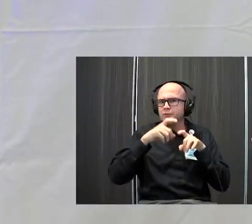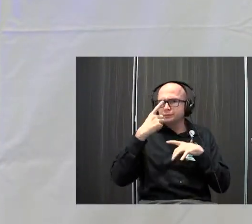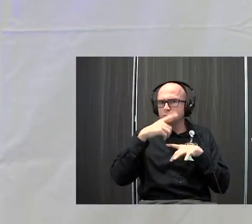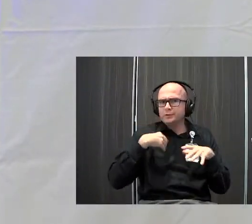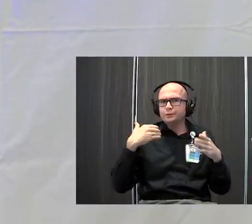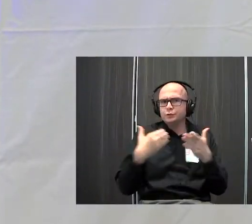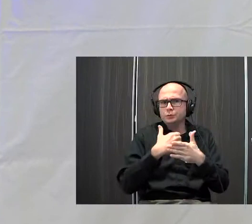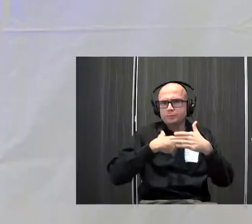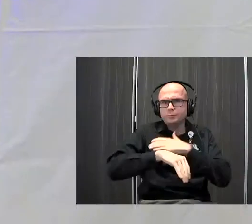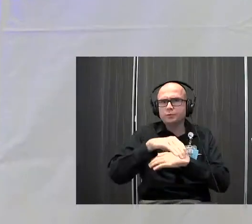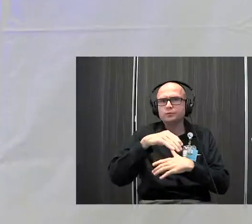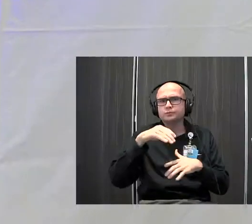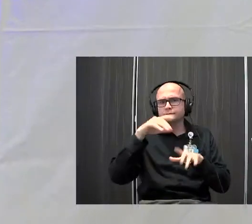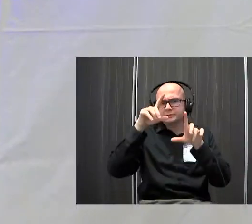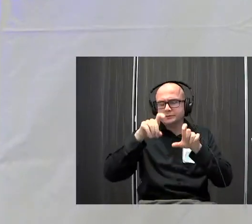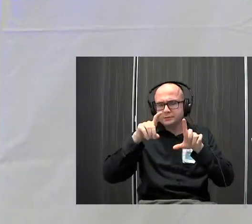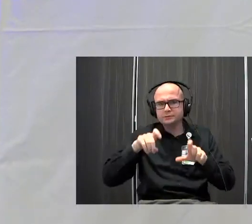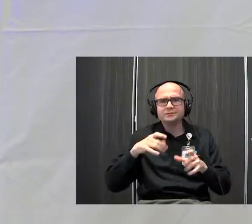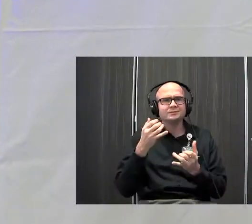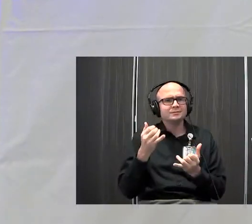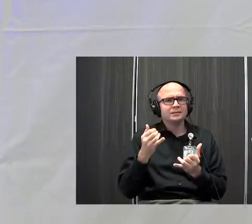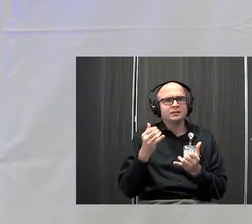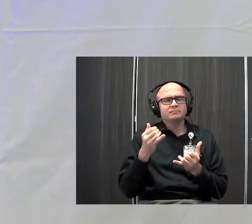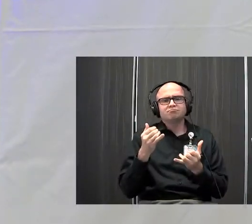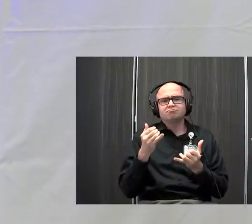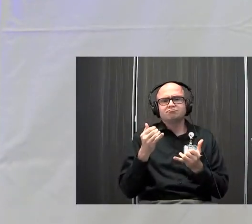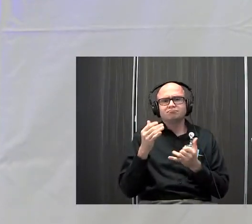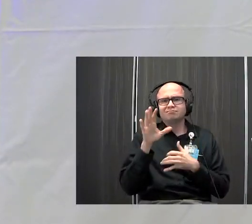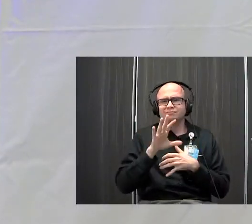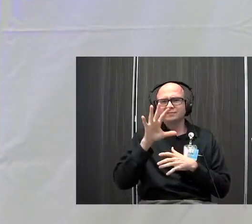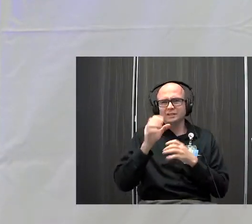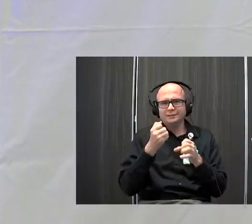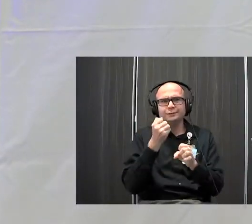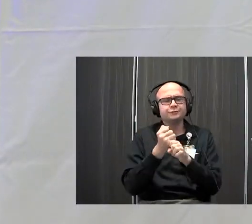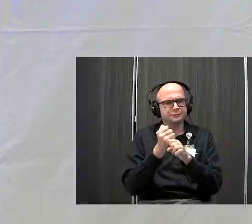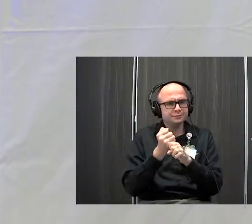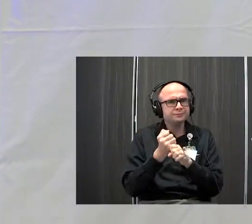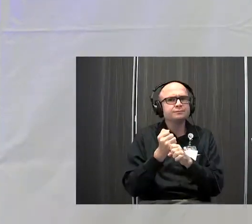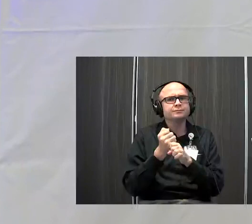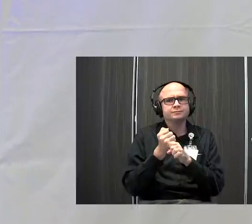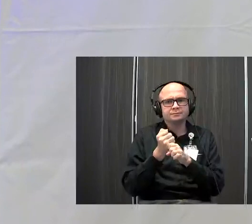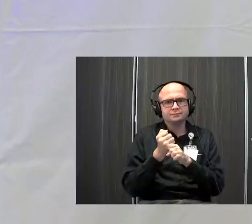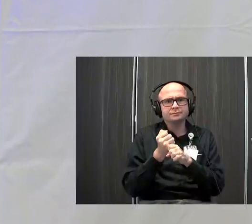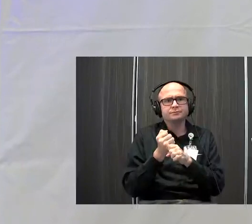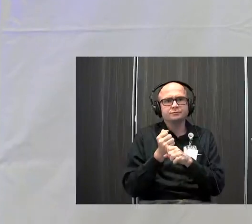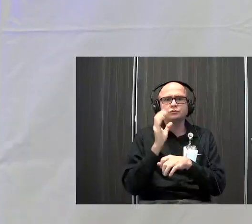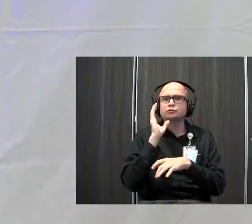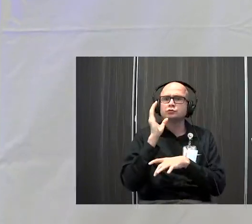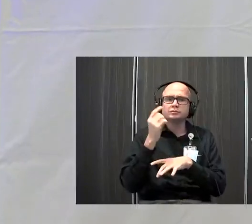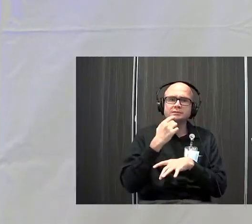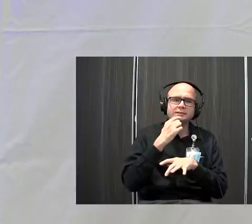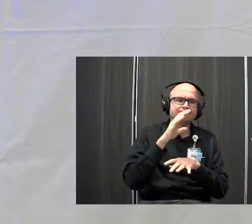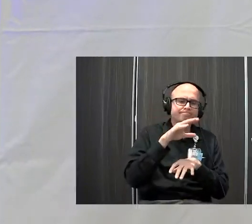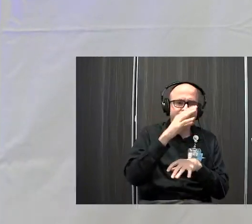newborn screen, and so we now give us about, I don't know, maybe another 5 years, and we'll be able to say,